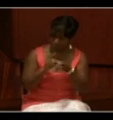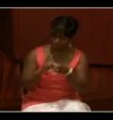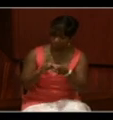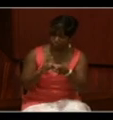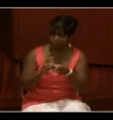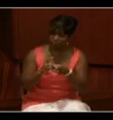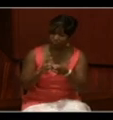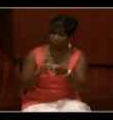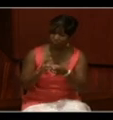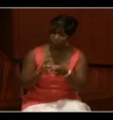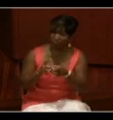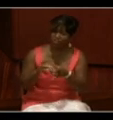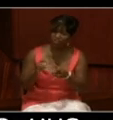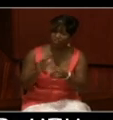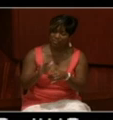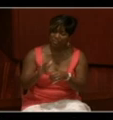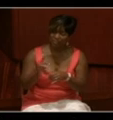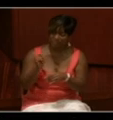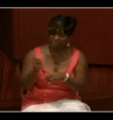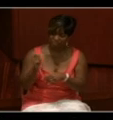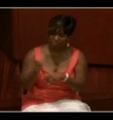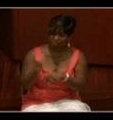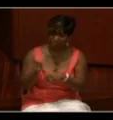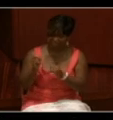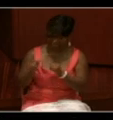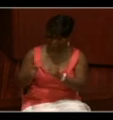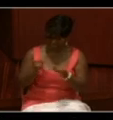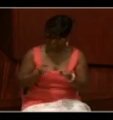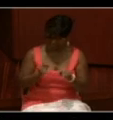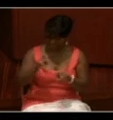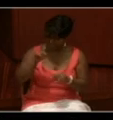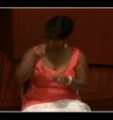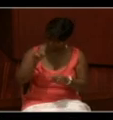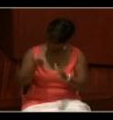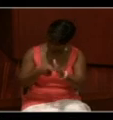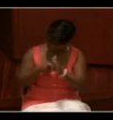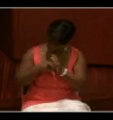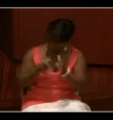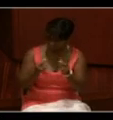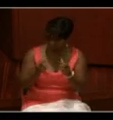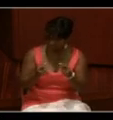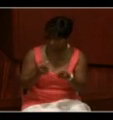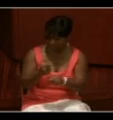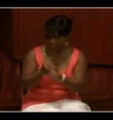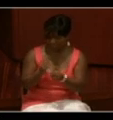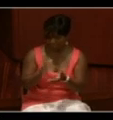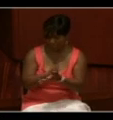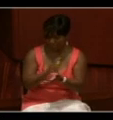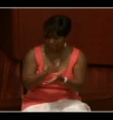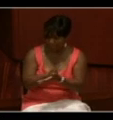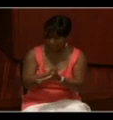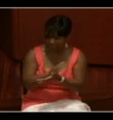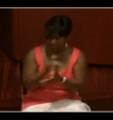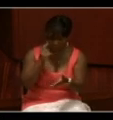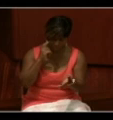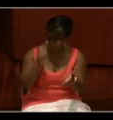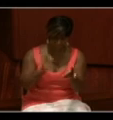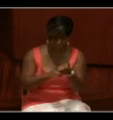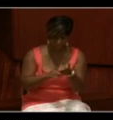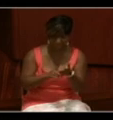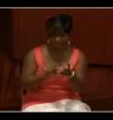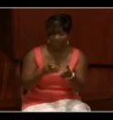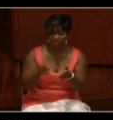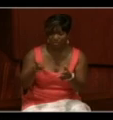their testimony. And individuals had to do this in order to get paperwork that would recognize them as legal